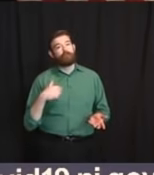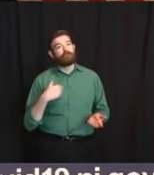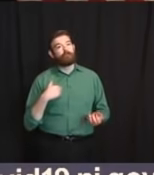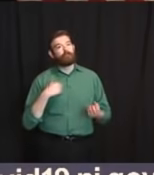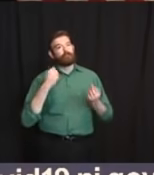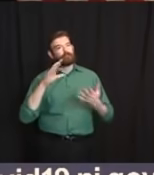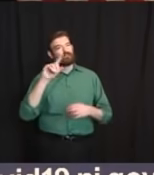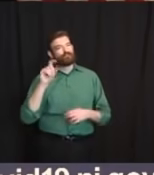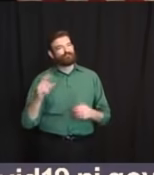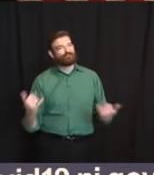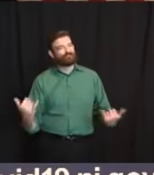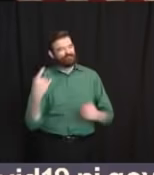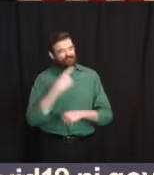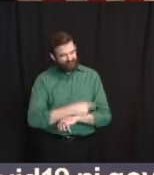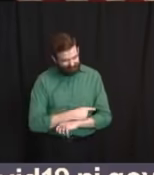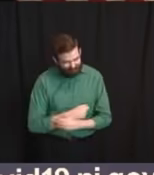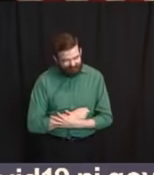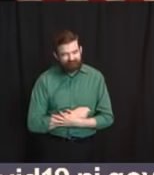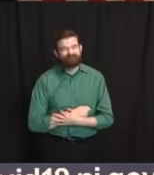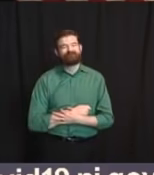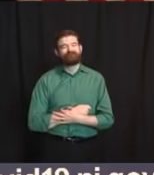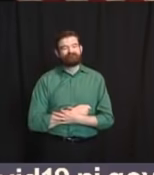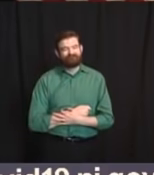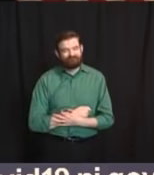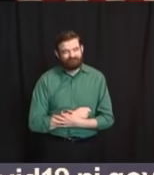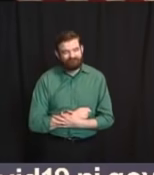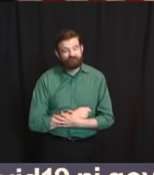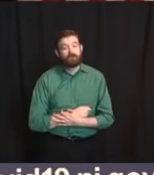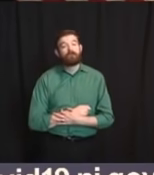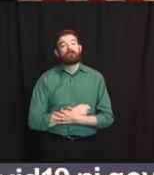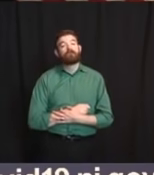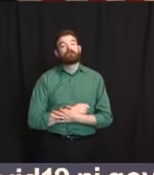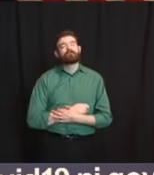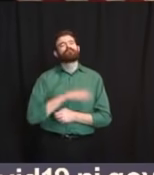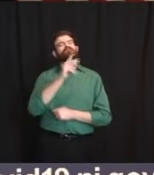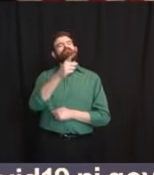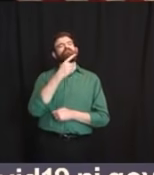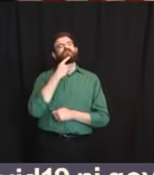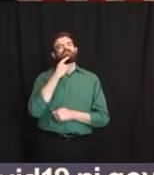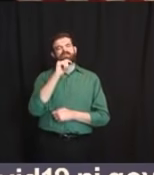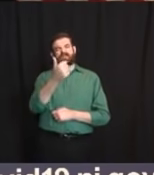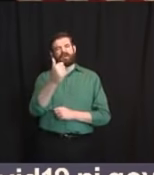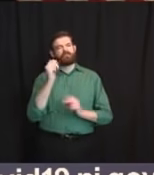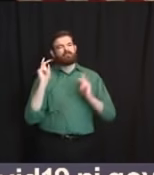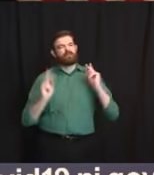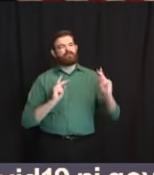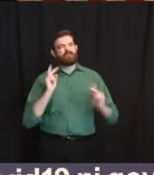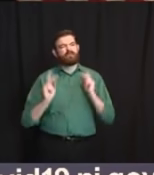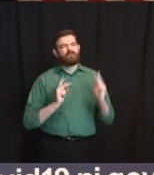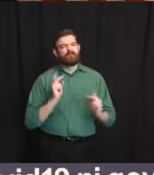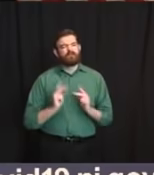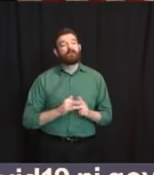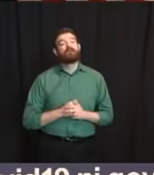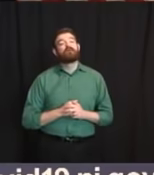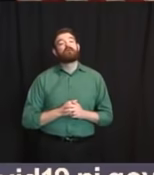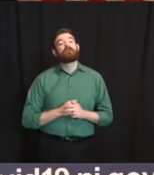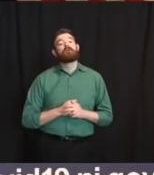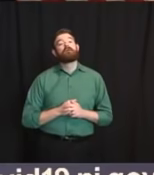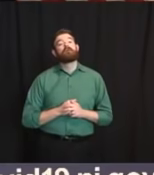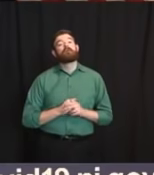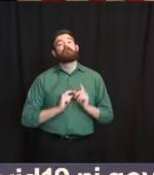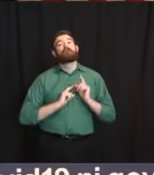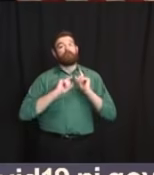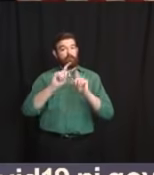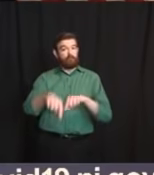of 10. There's some confusion about 10 people social distancing on the shore, on the beach. Can you still do that in people's yards